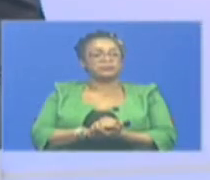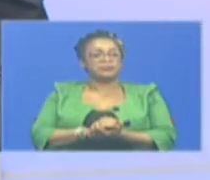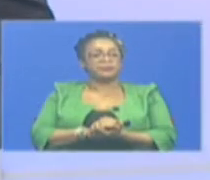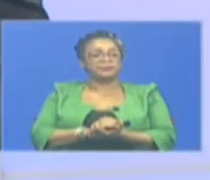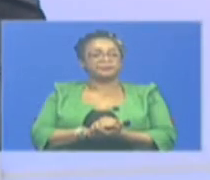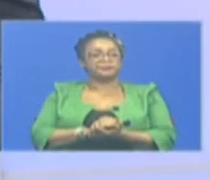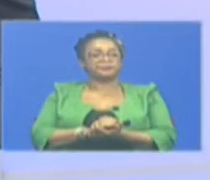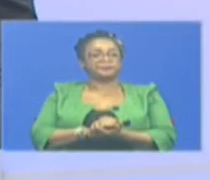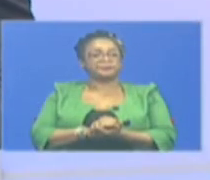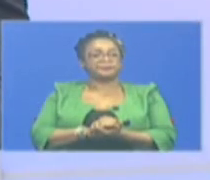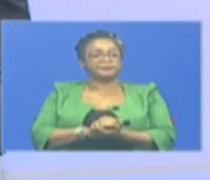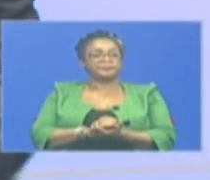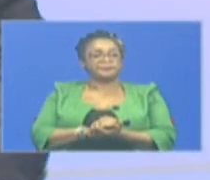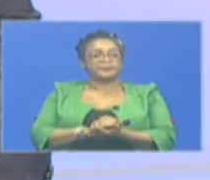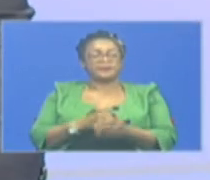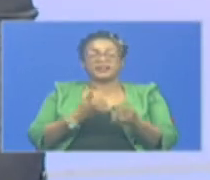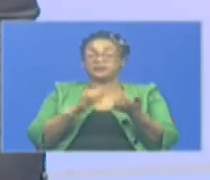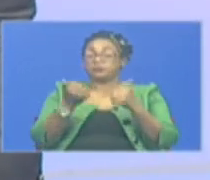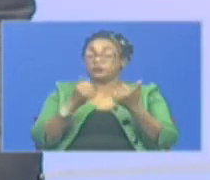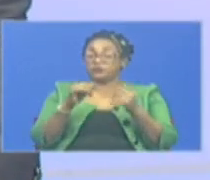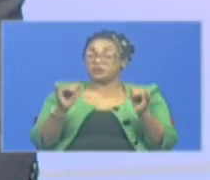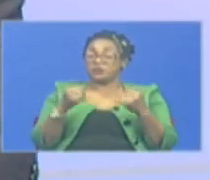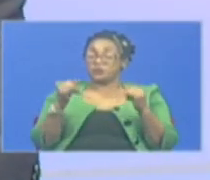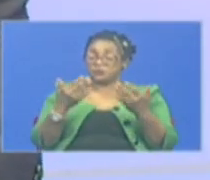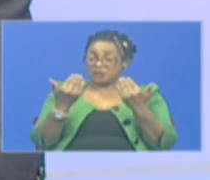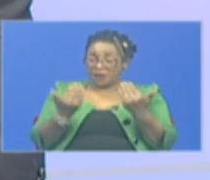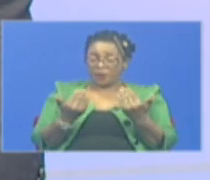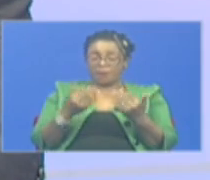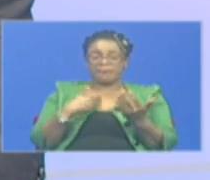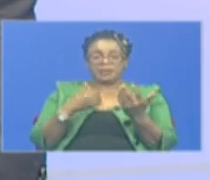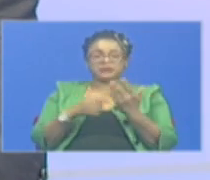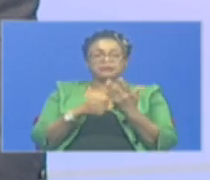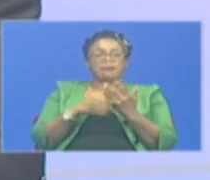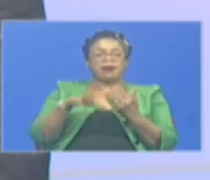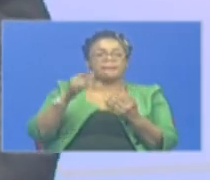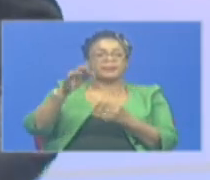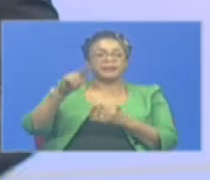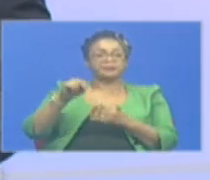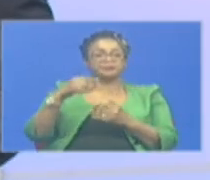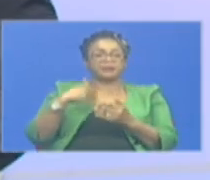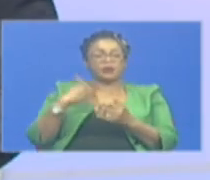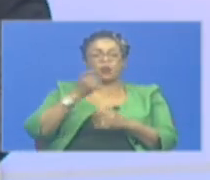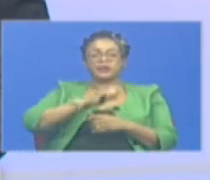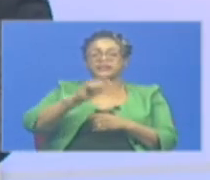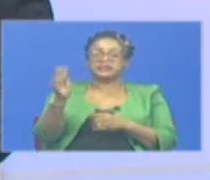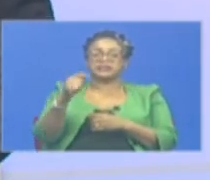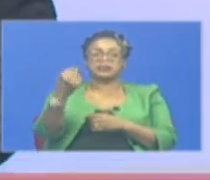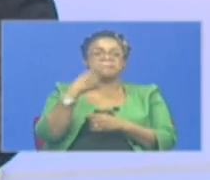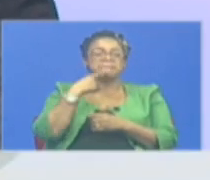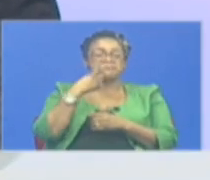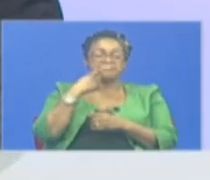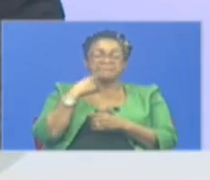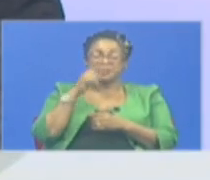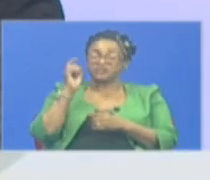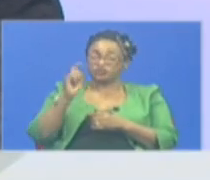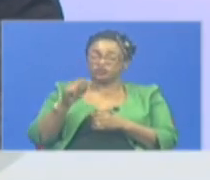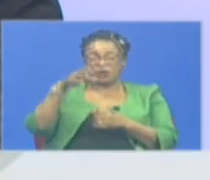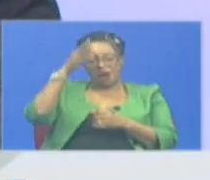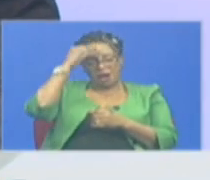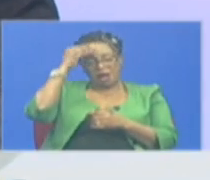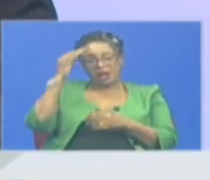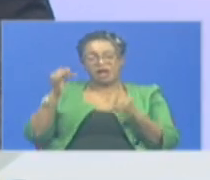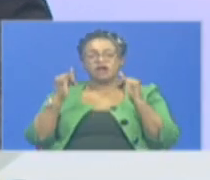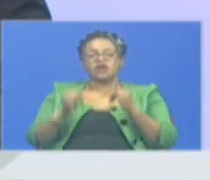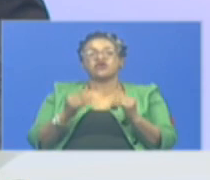Let's have a look at the day's sports news. Welcome, my name is Brian Otual. With no play going on, Tennis Kenya urged its players to take the time to learn new things and